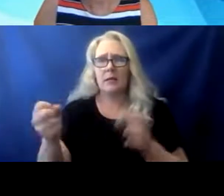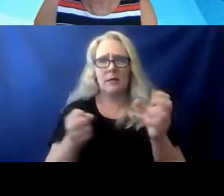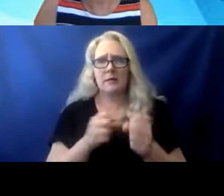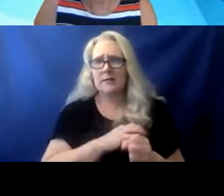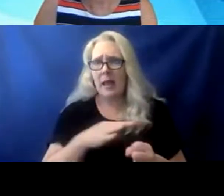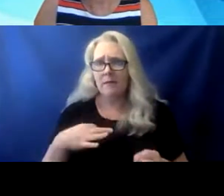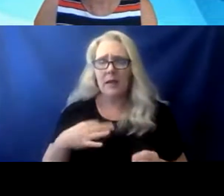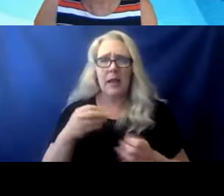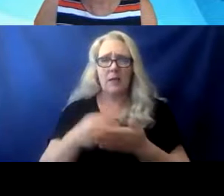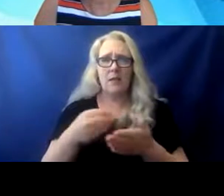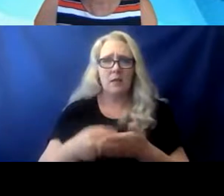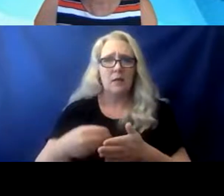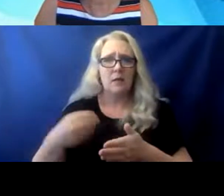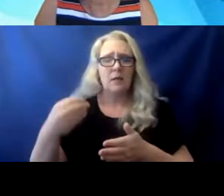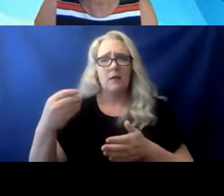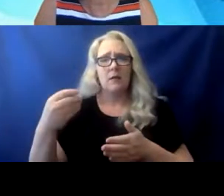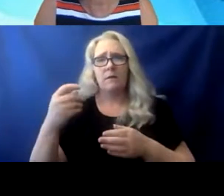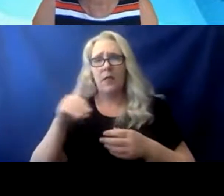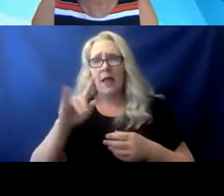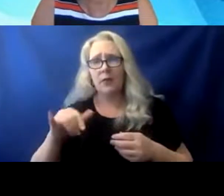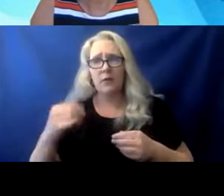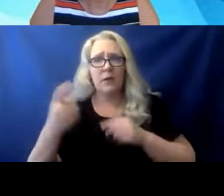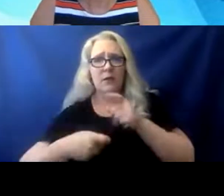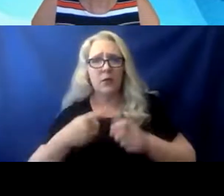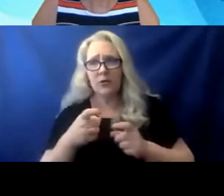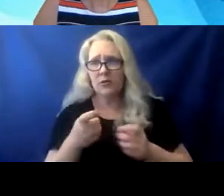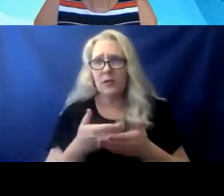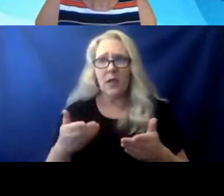philanthropy or the consultants in place to move the work forward.